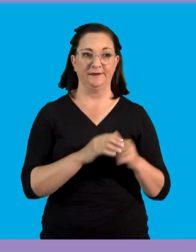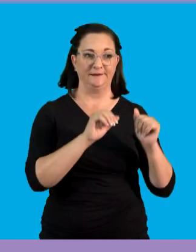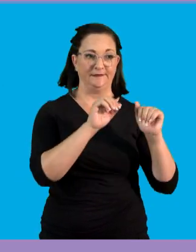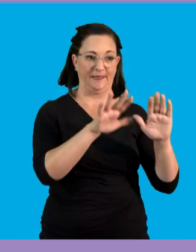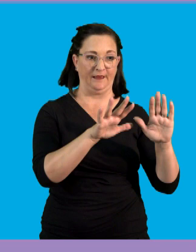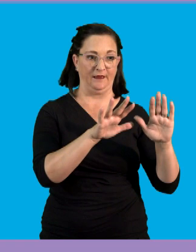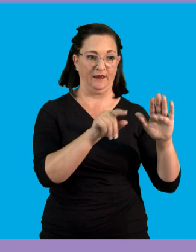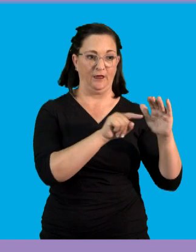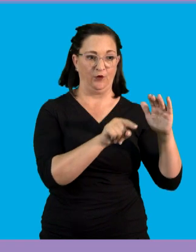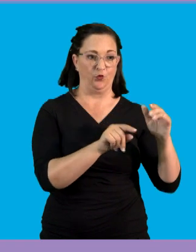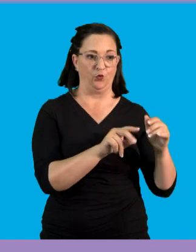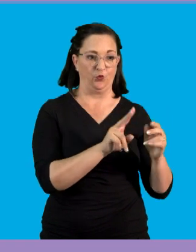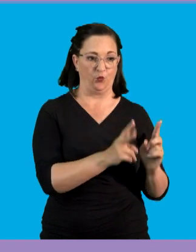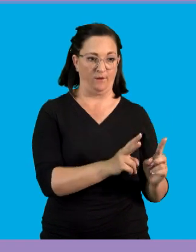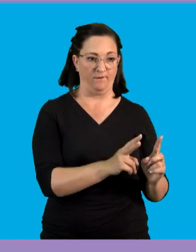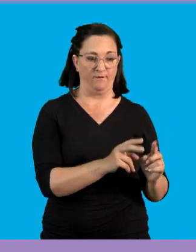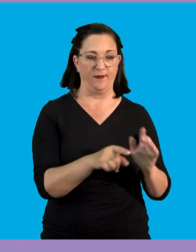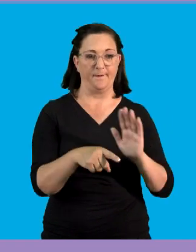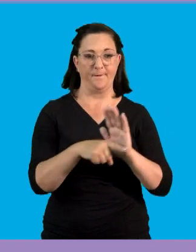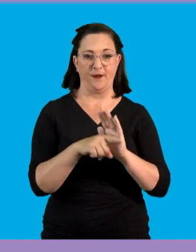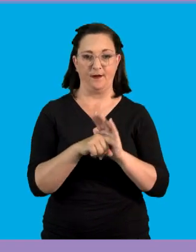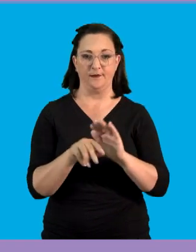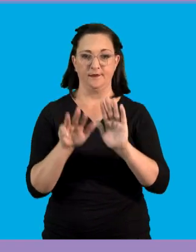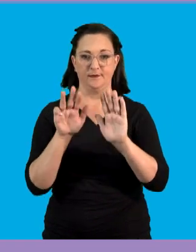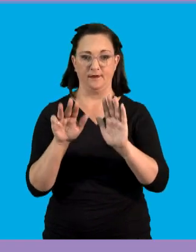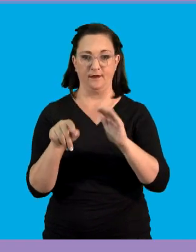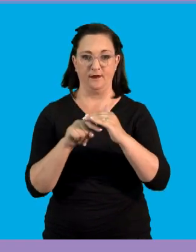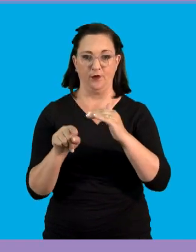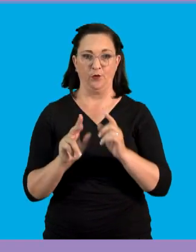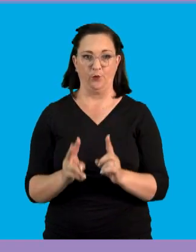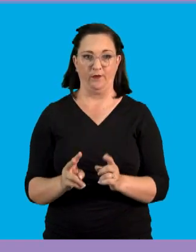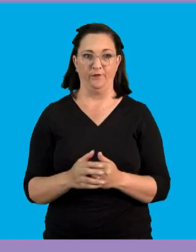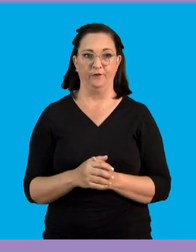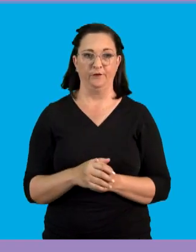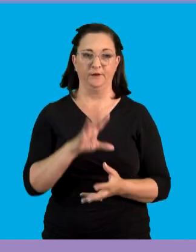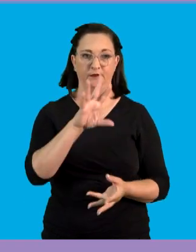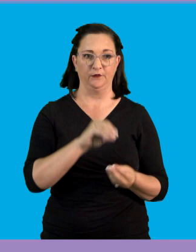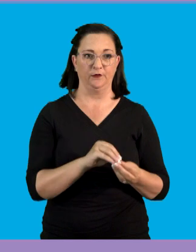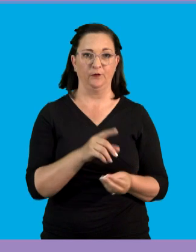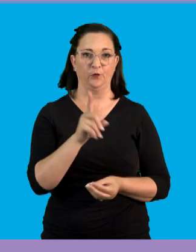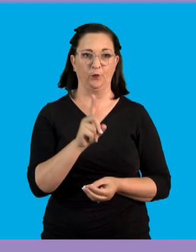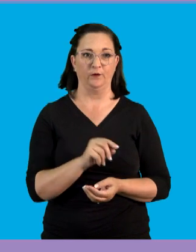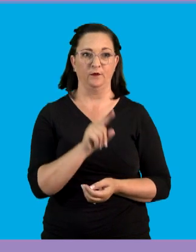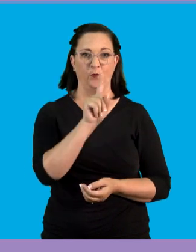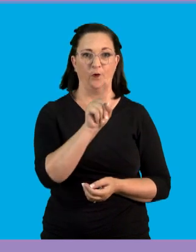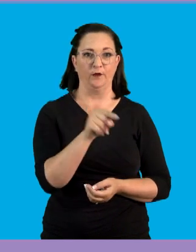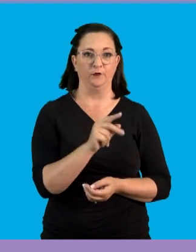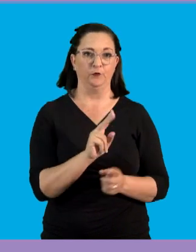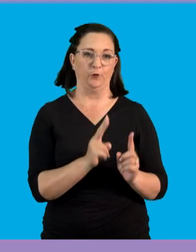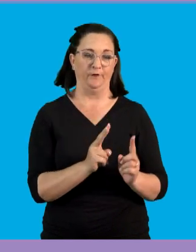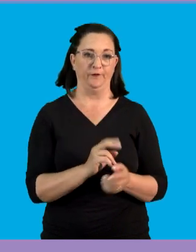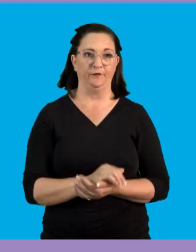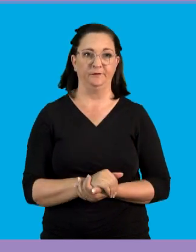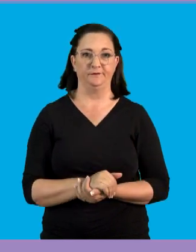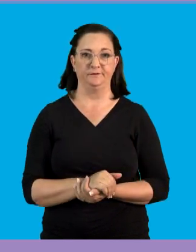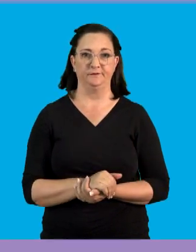10 twelfths minus 9 twelfths. That will give us a total of 1